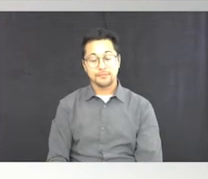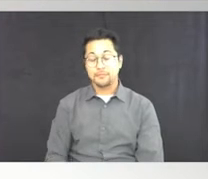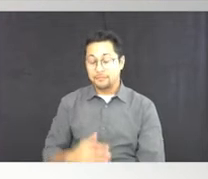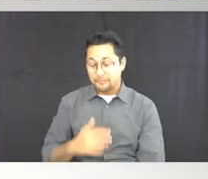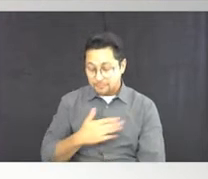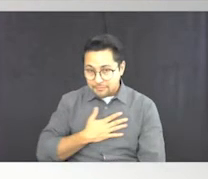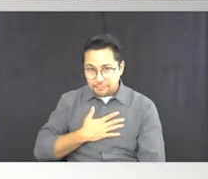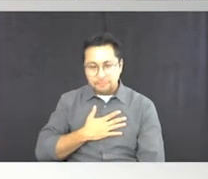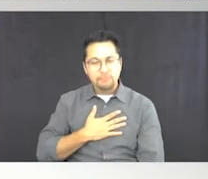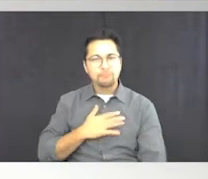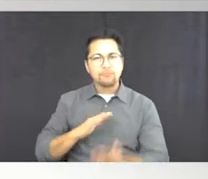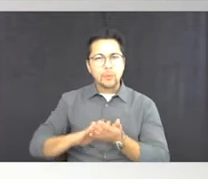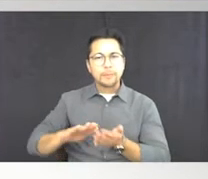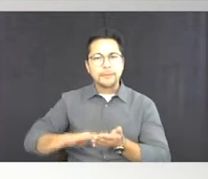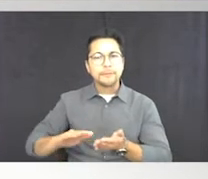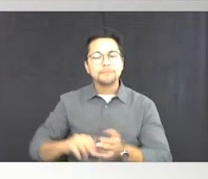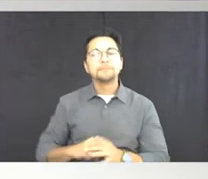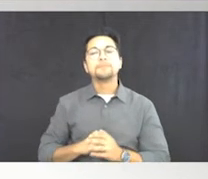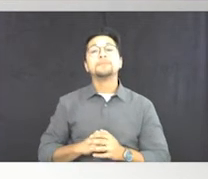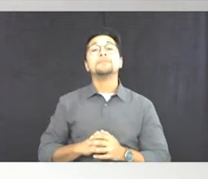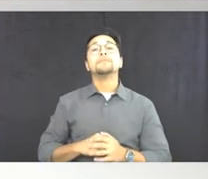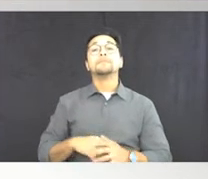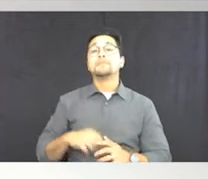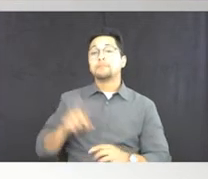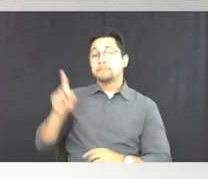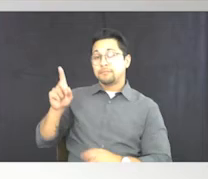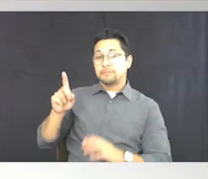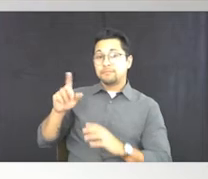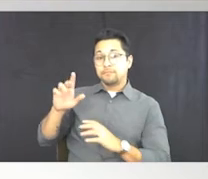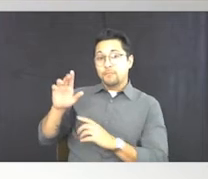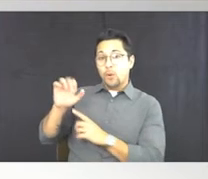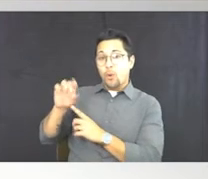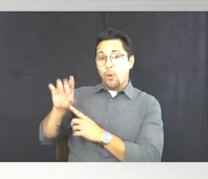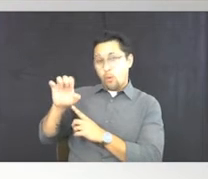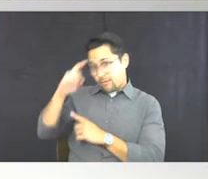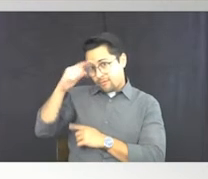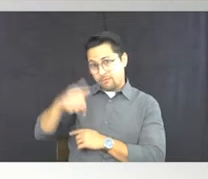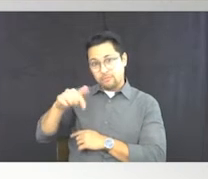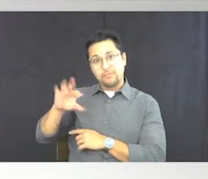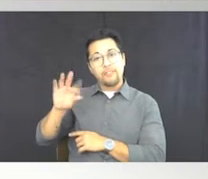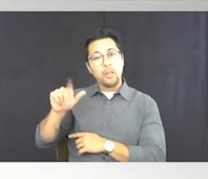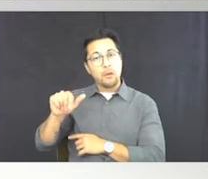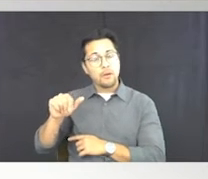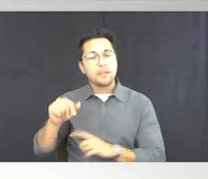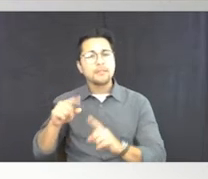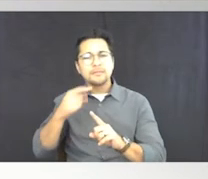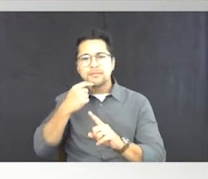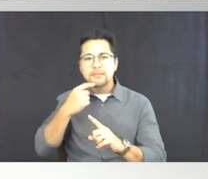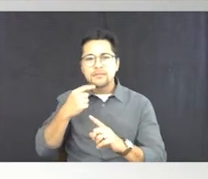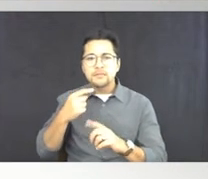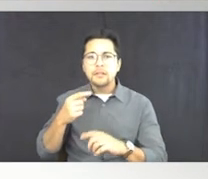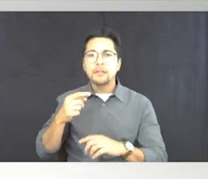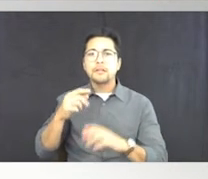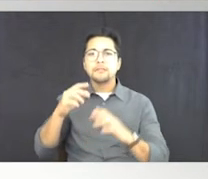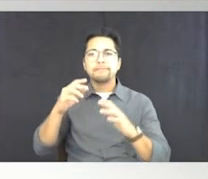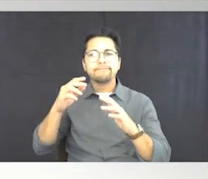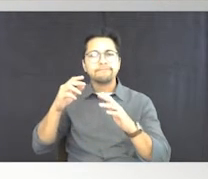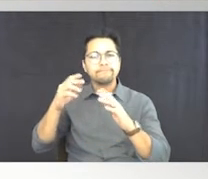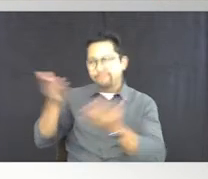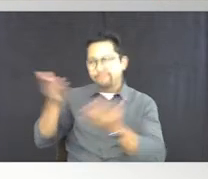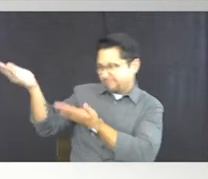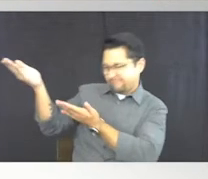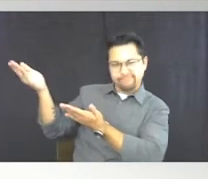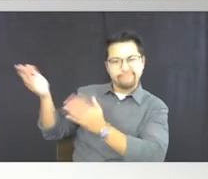Excuse me. So in the Federal Administrative Code for the state, it says, it defines manifestation